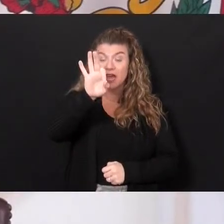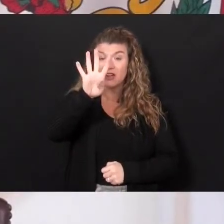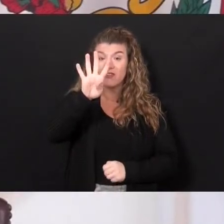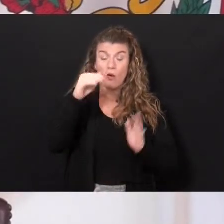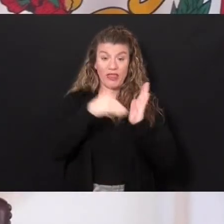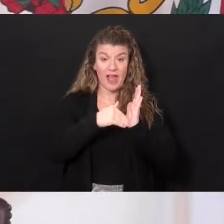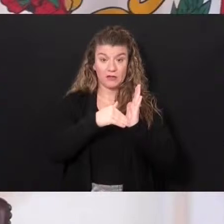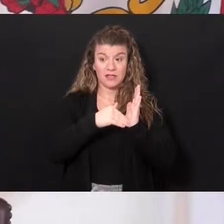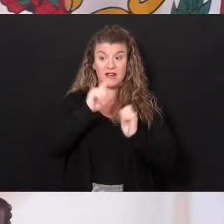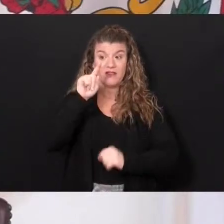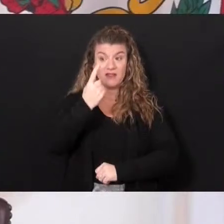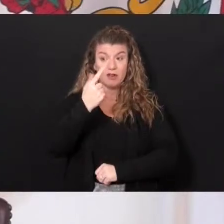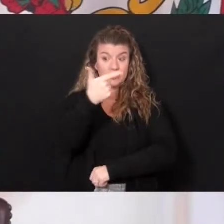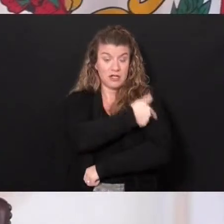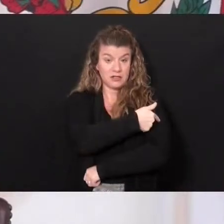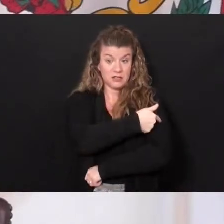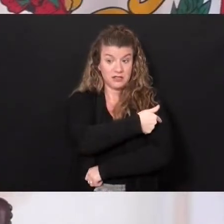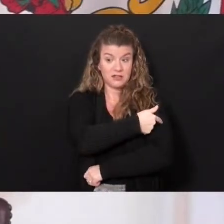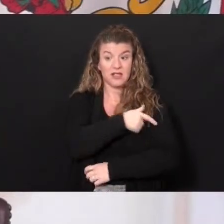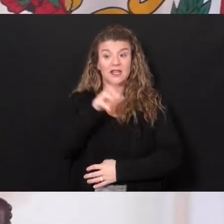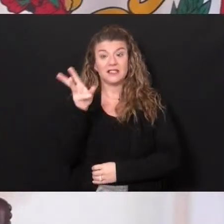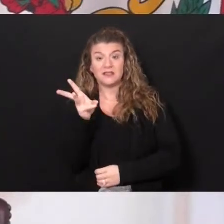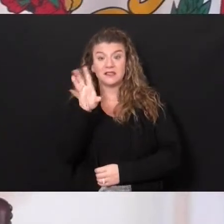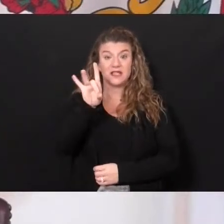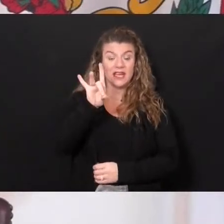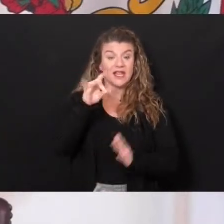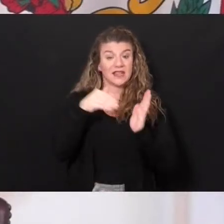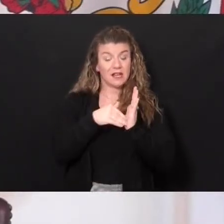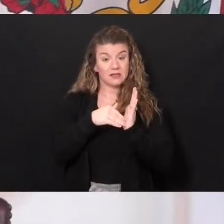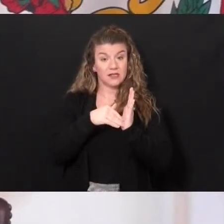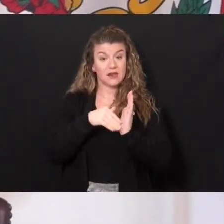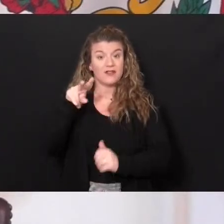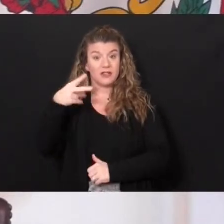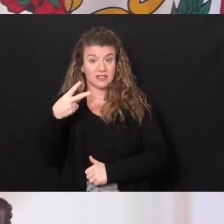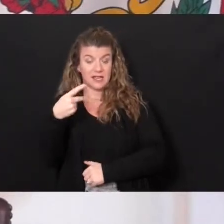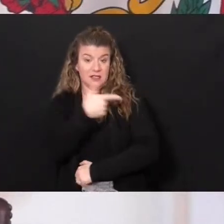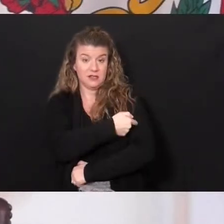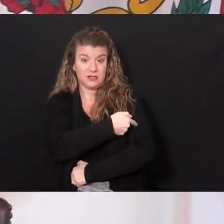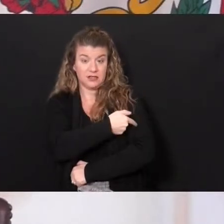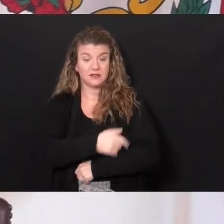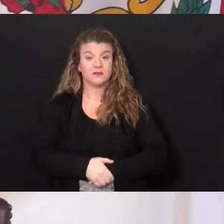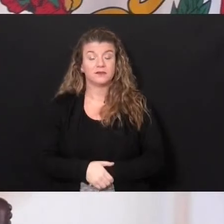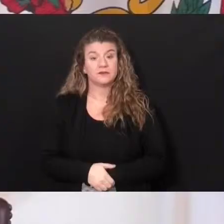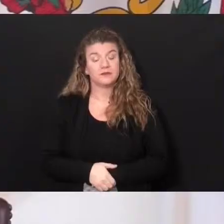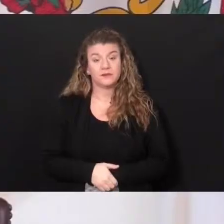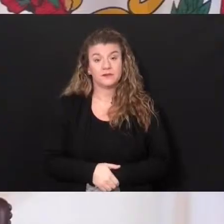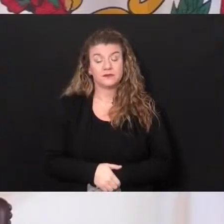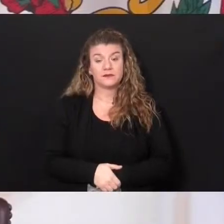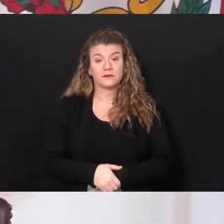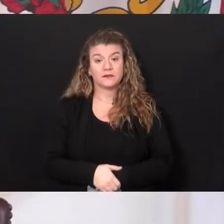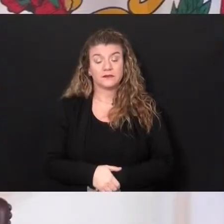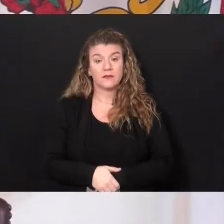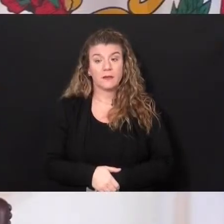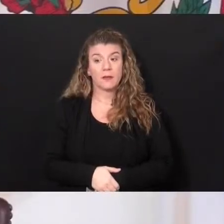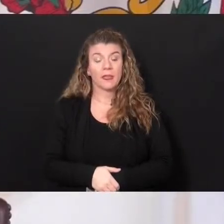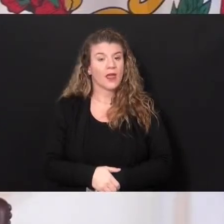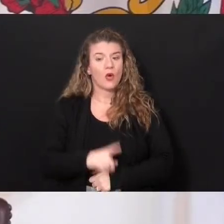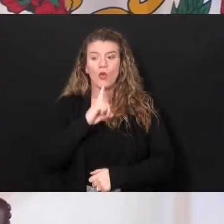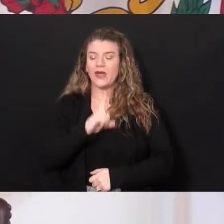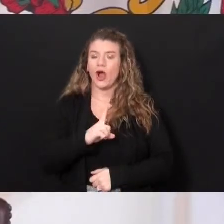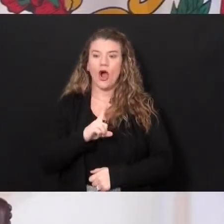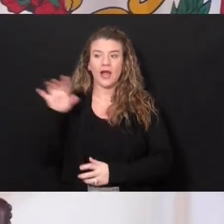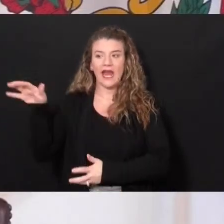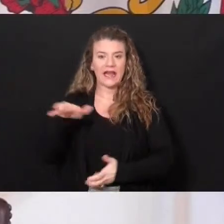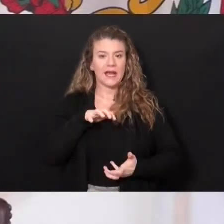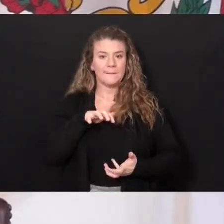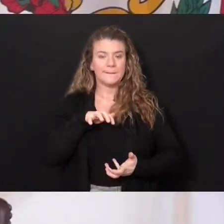194,000 of the first round doses and 68,000 of our second round doses. We are pushing them like